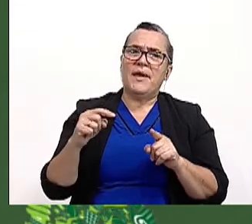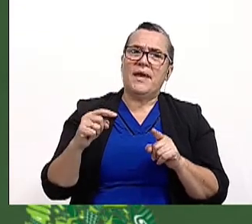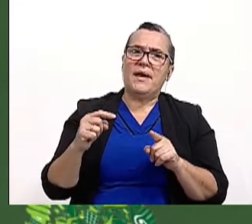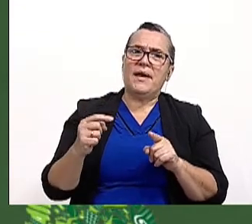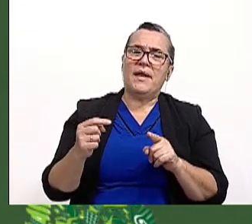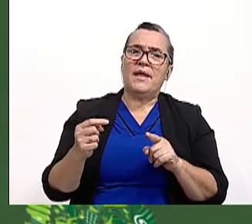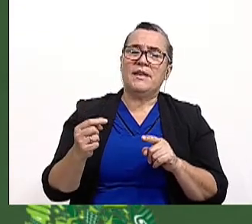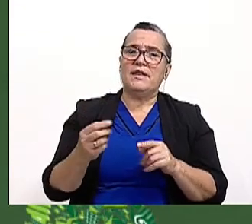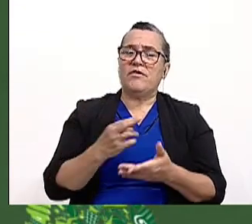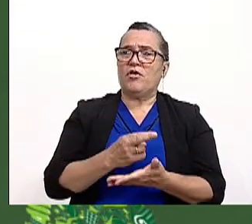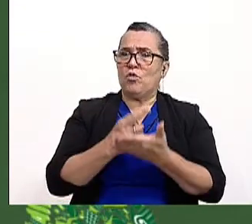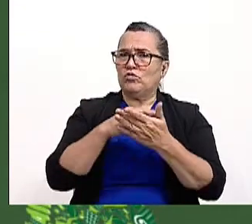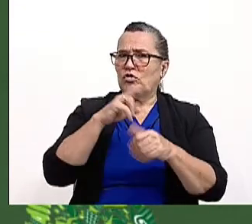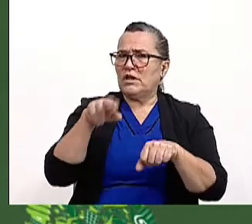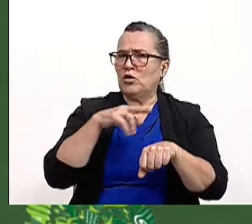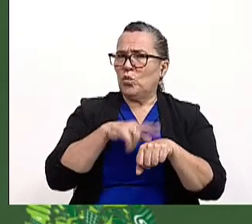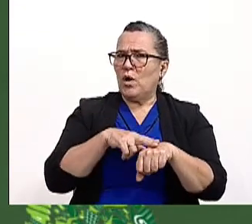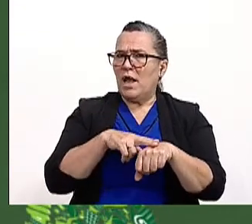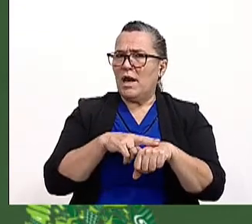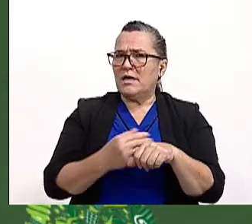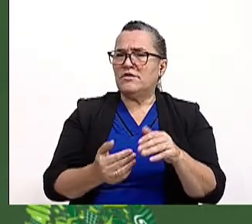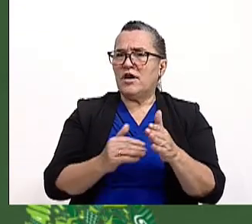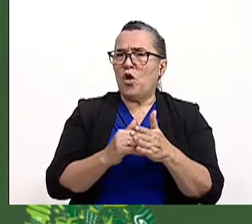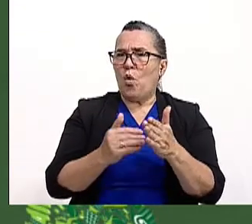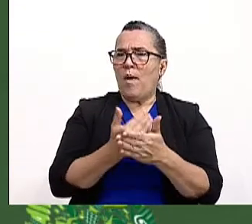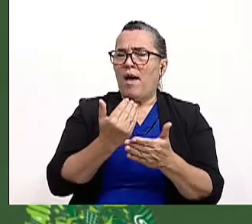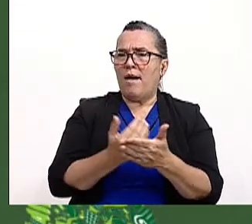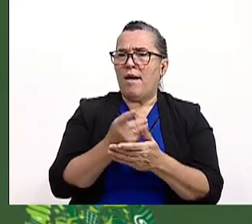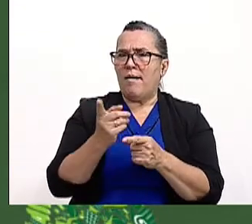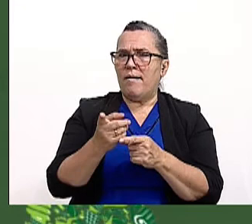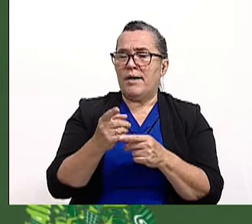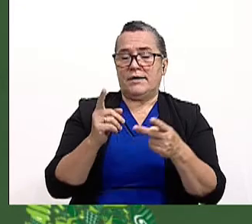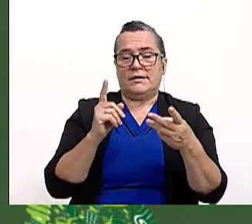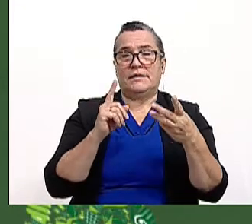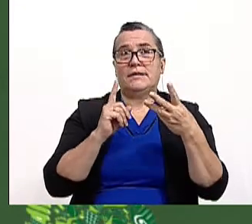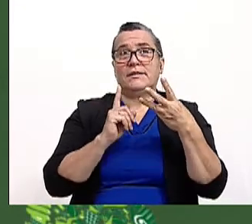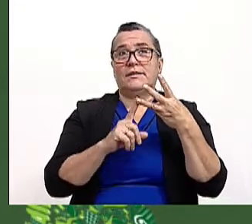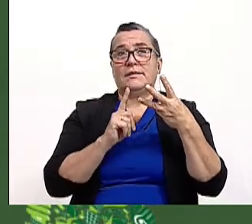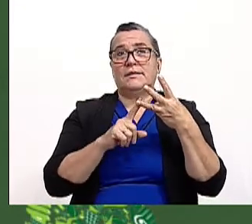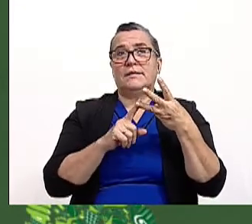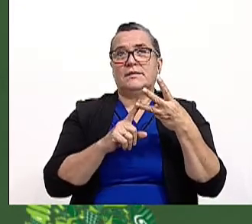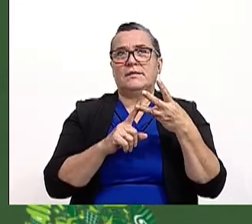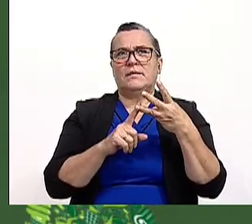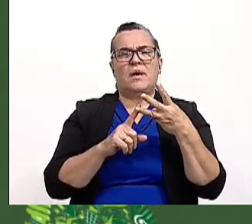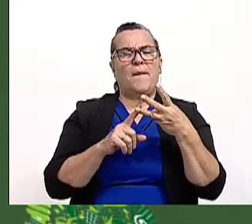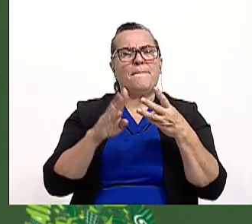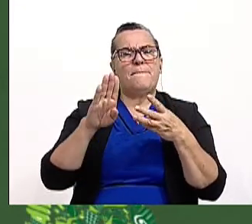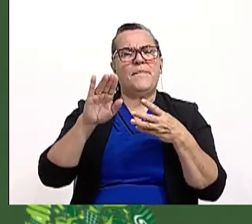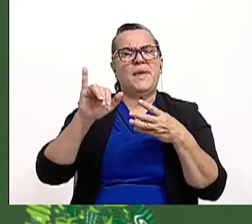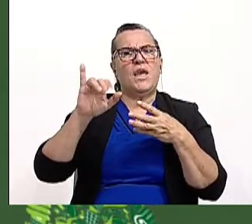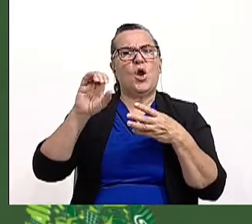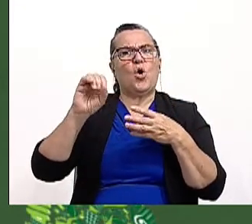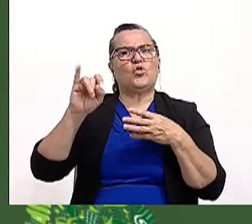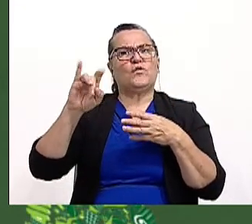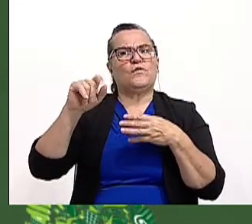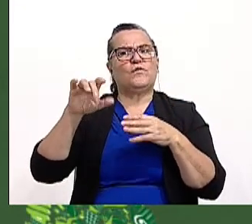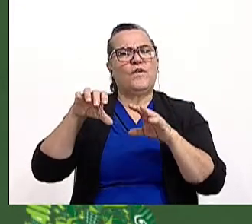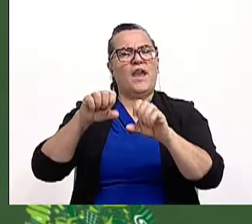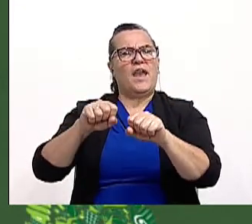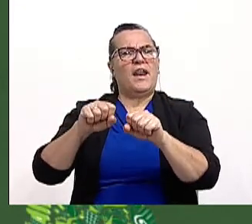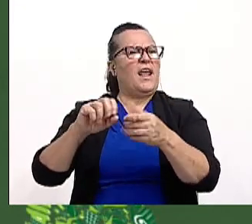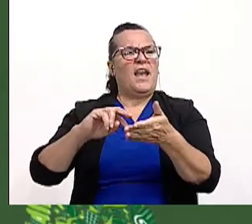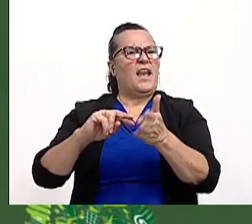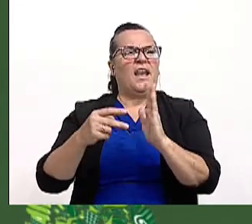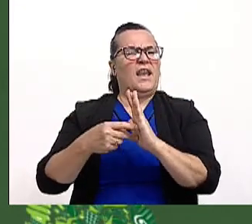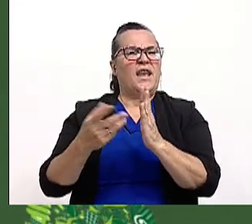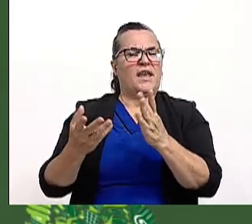renewable sources? Question number 3. What is a Biosphere Reserve? And question